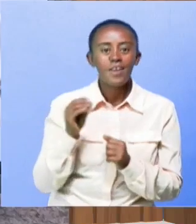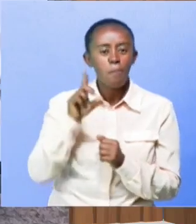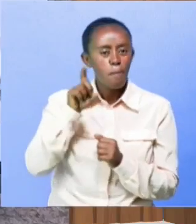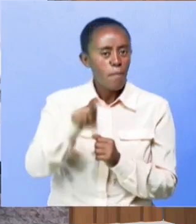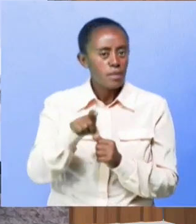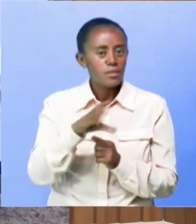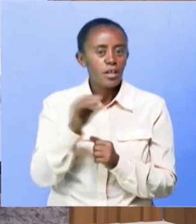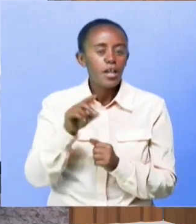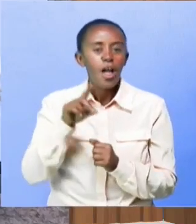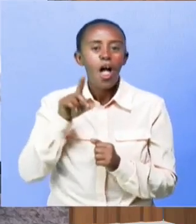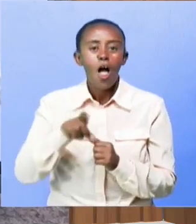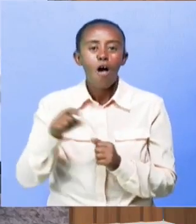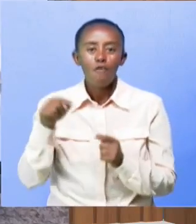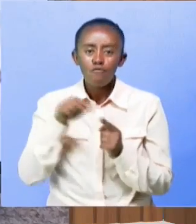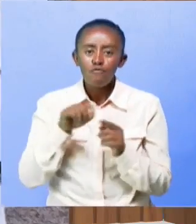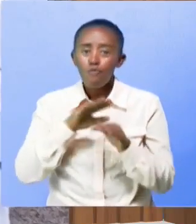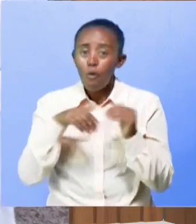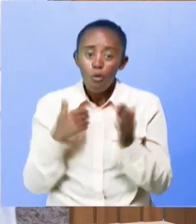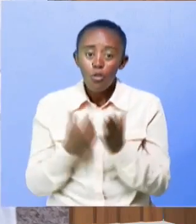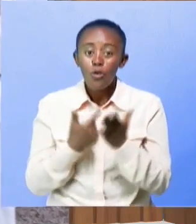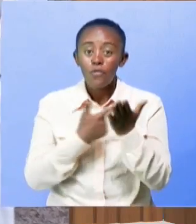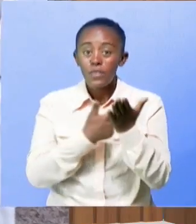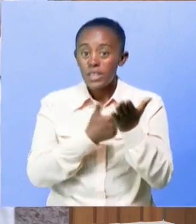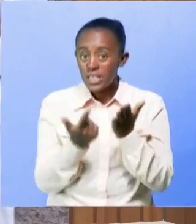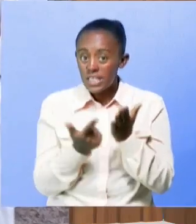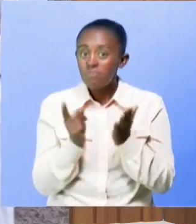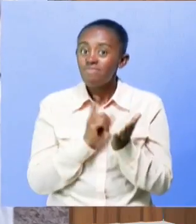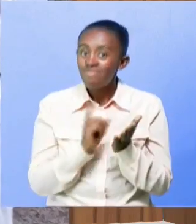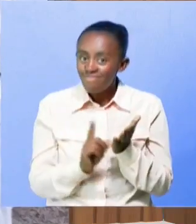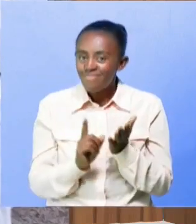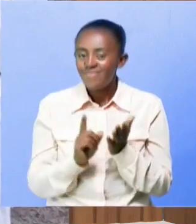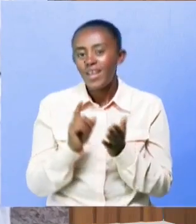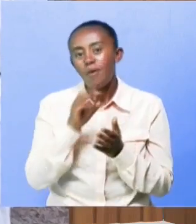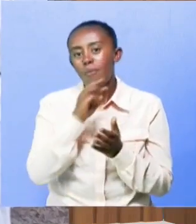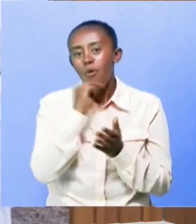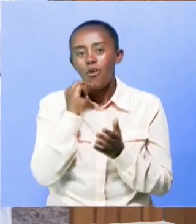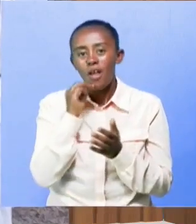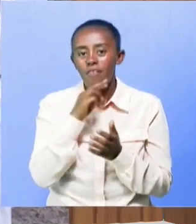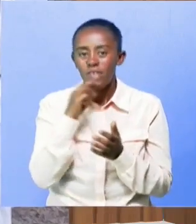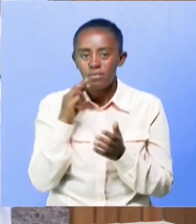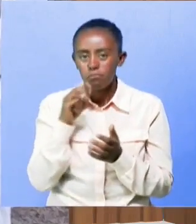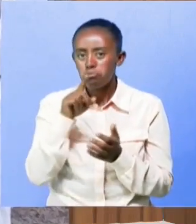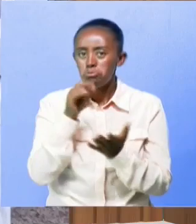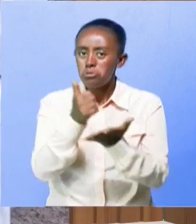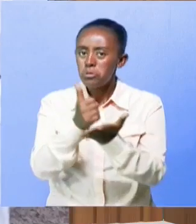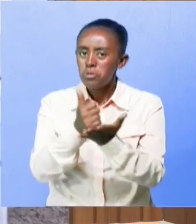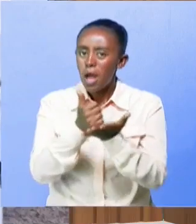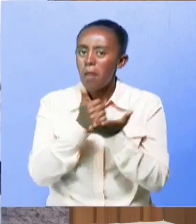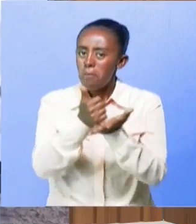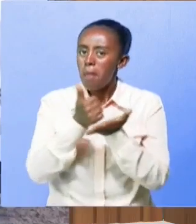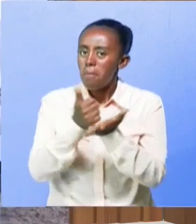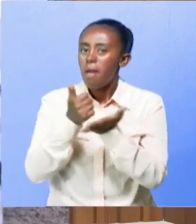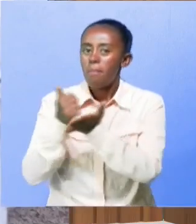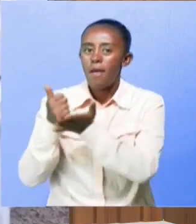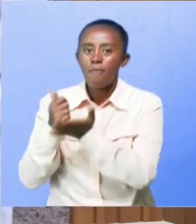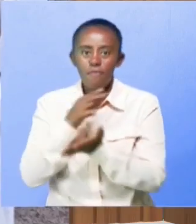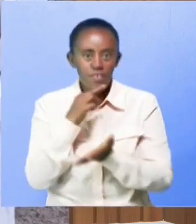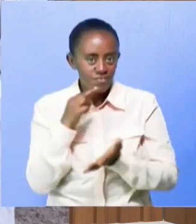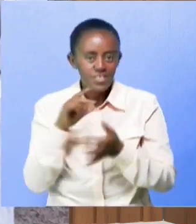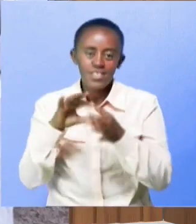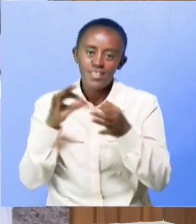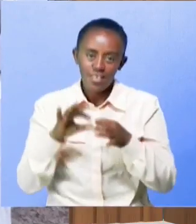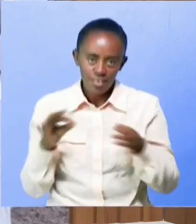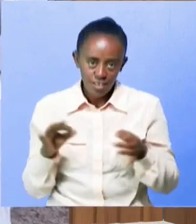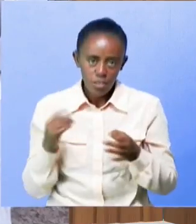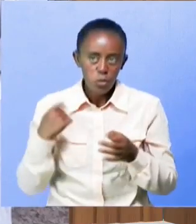and have to. All of these are modal verbs, and they are helping verbs in a sentence. We use